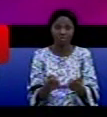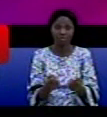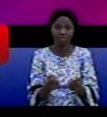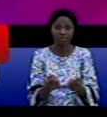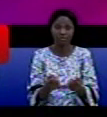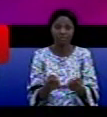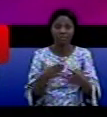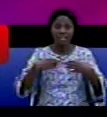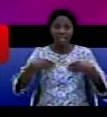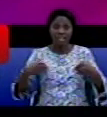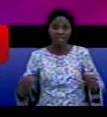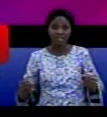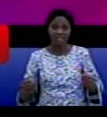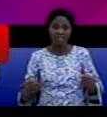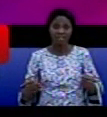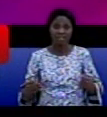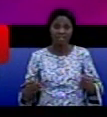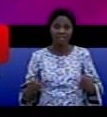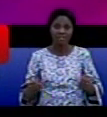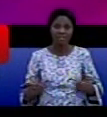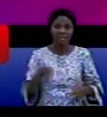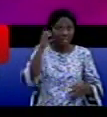He is the chain breaker.